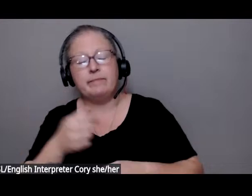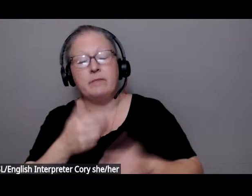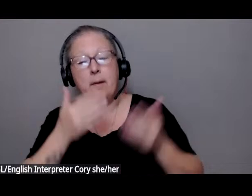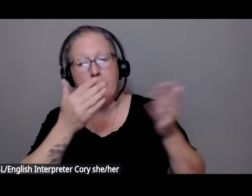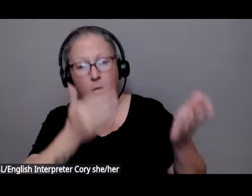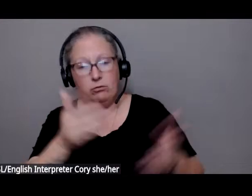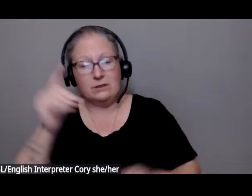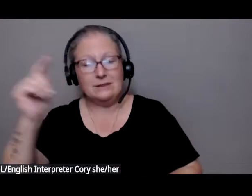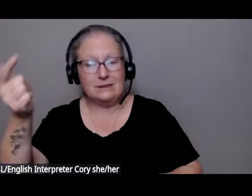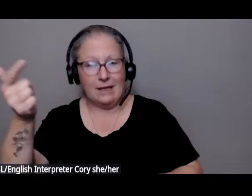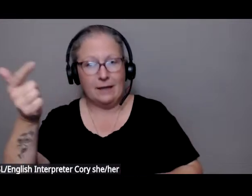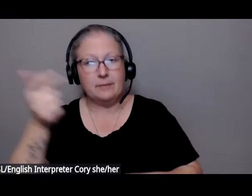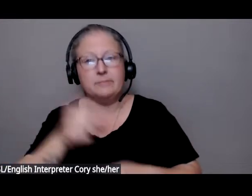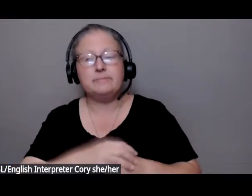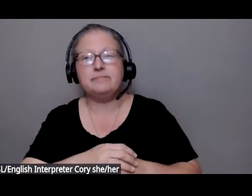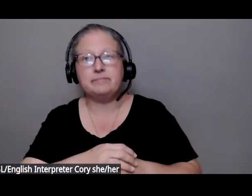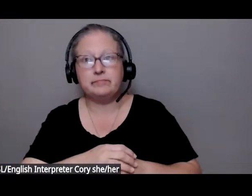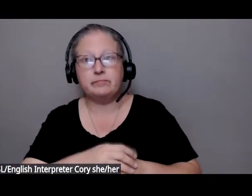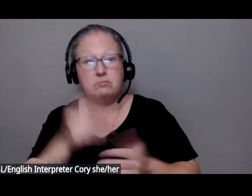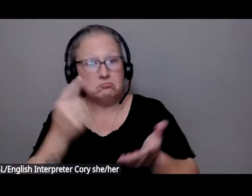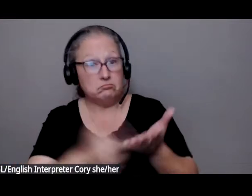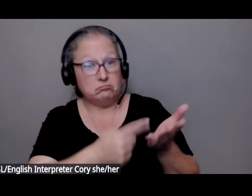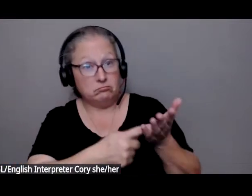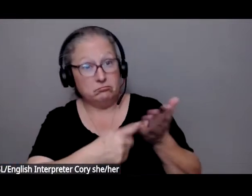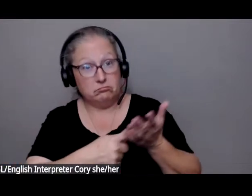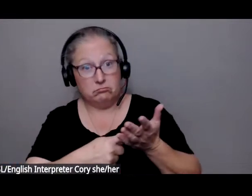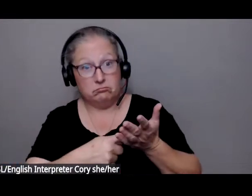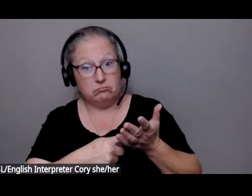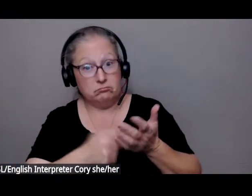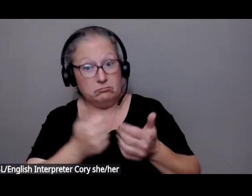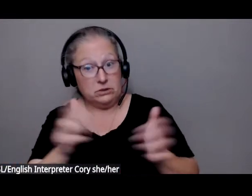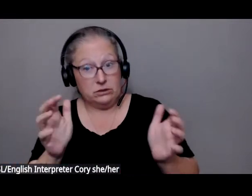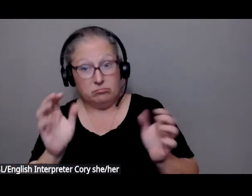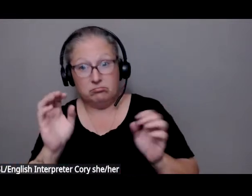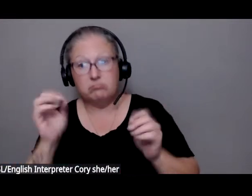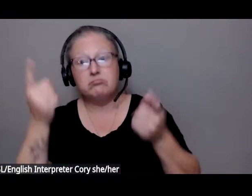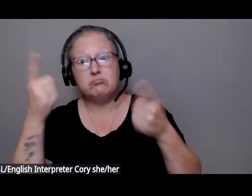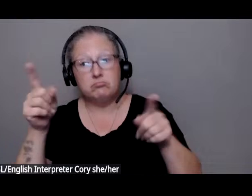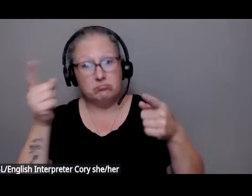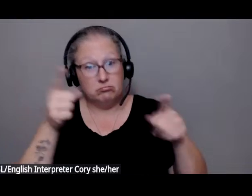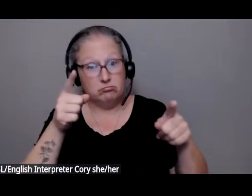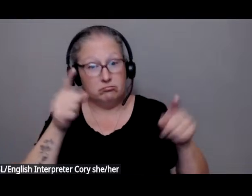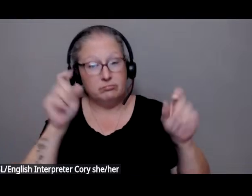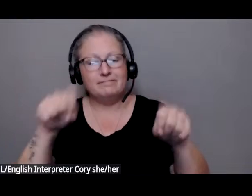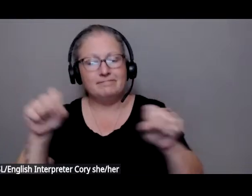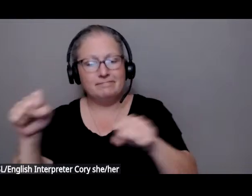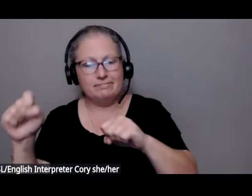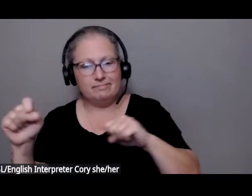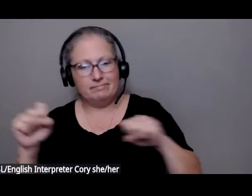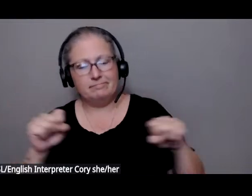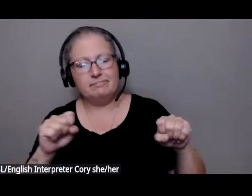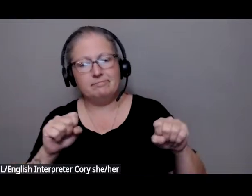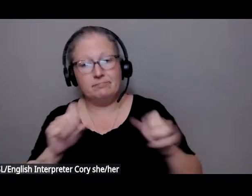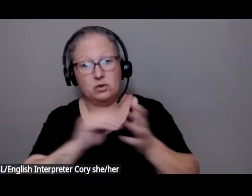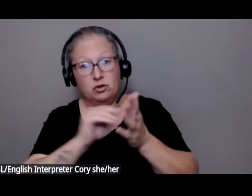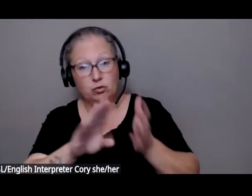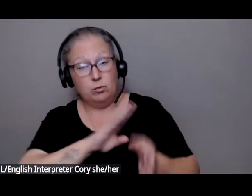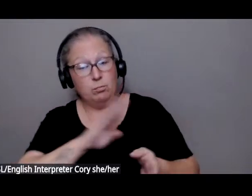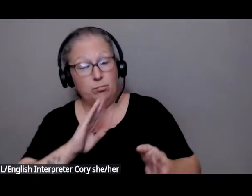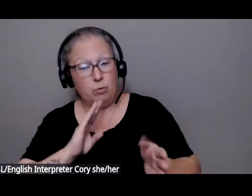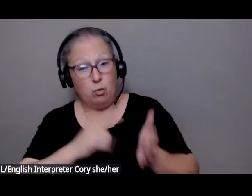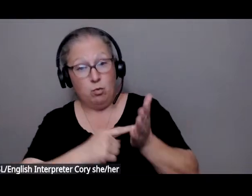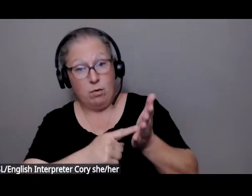second. Any discussion? All in favor? Aye. Aye. Student board reps, how do you